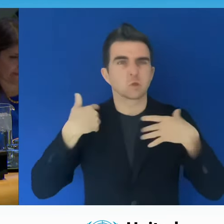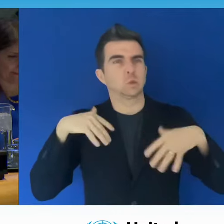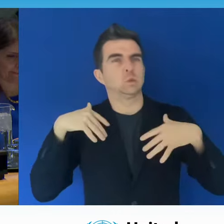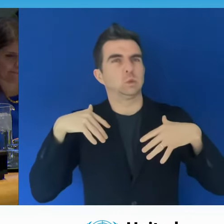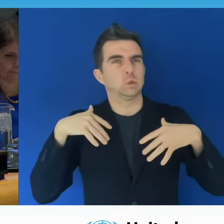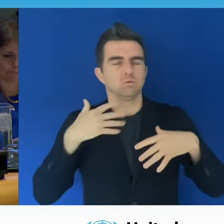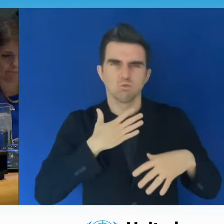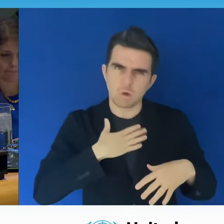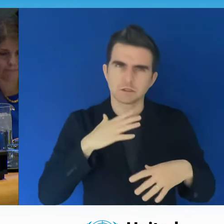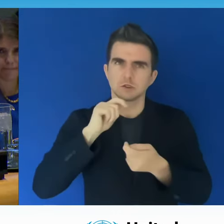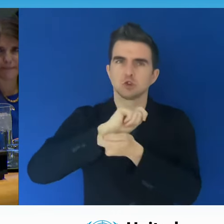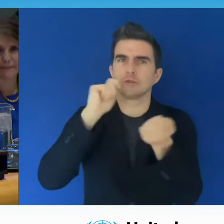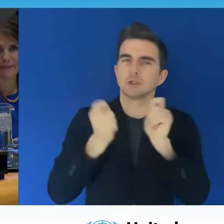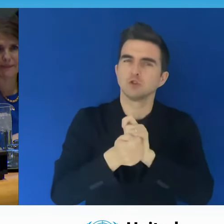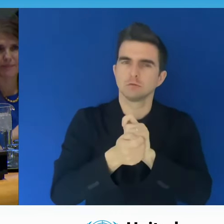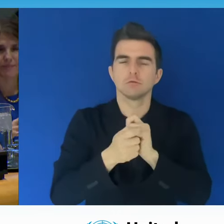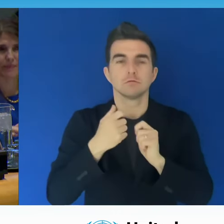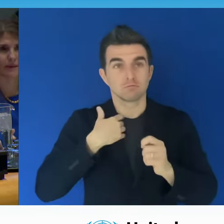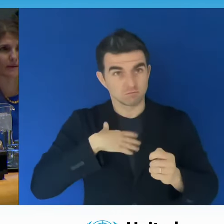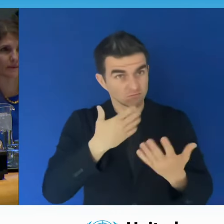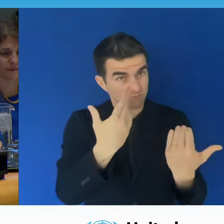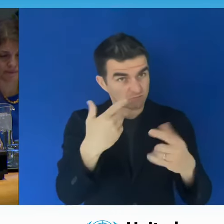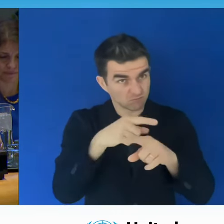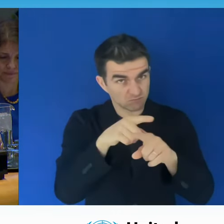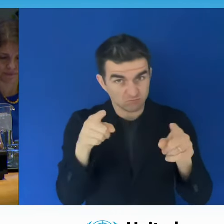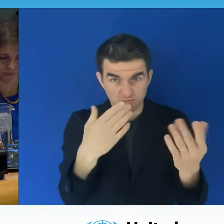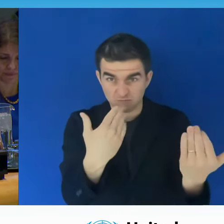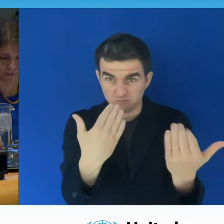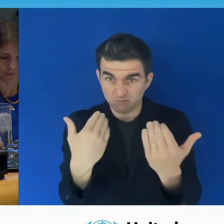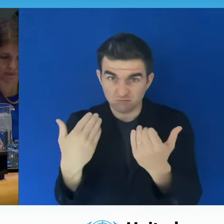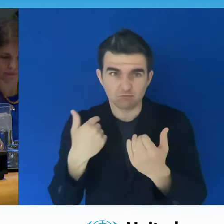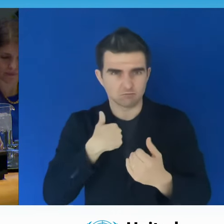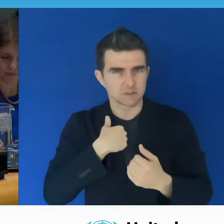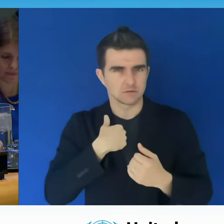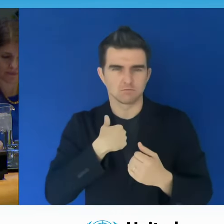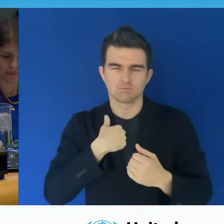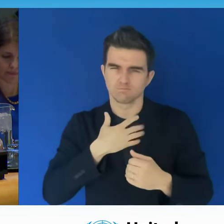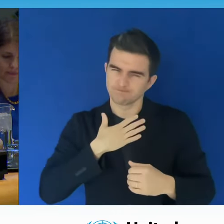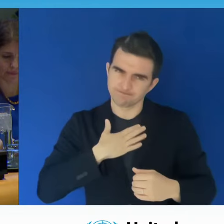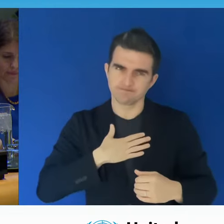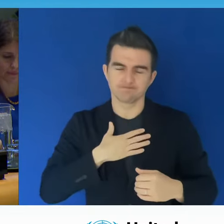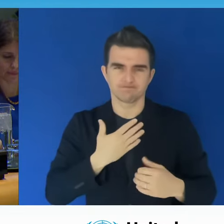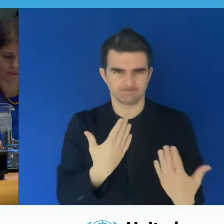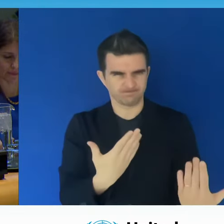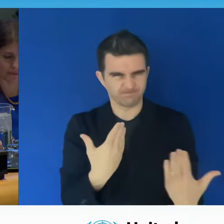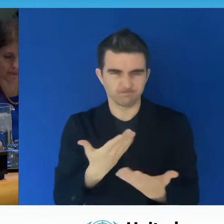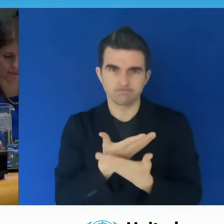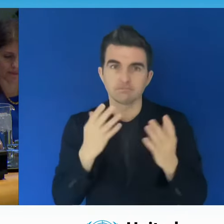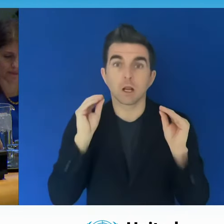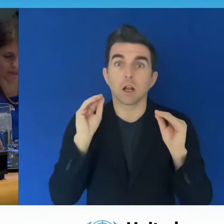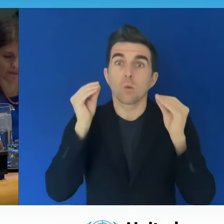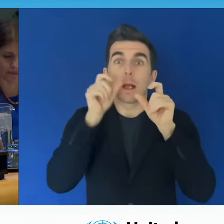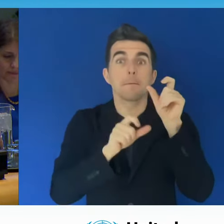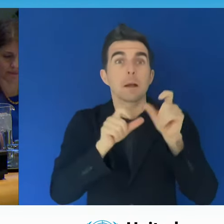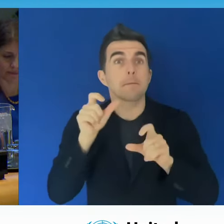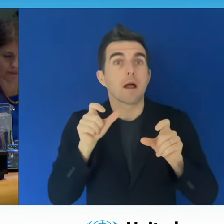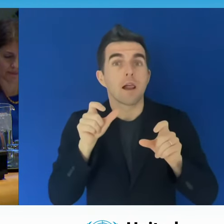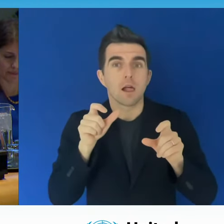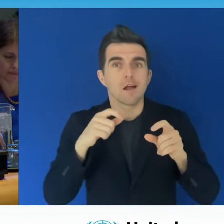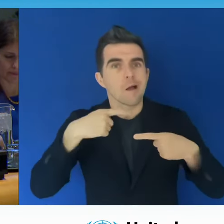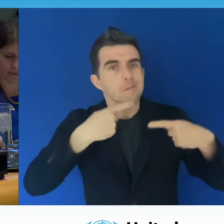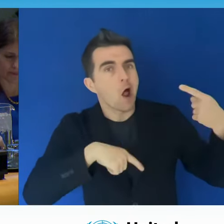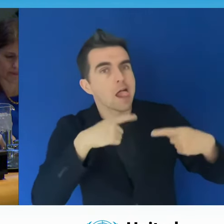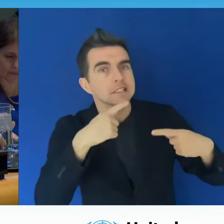coordination, participation, and accountability for and with young people. We will renew the United Nations